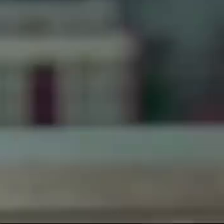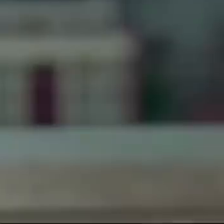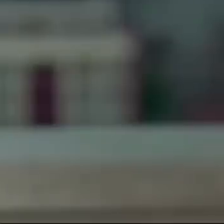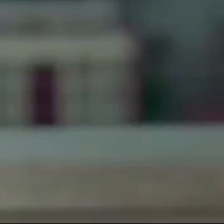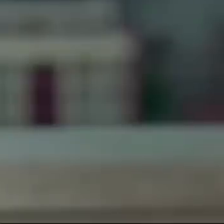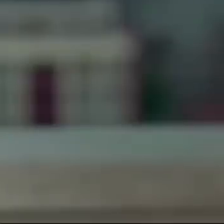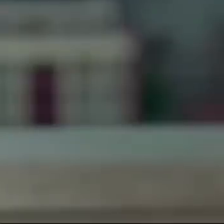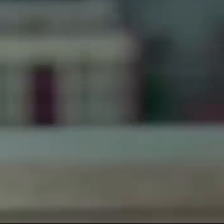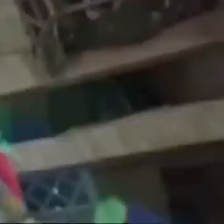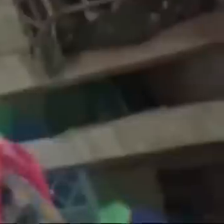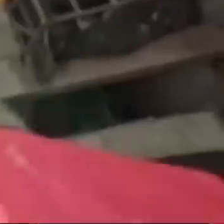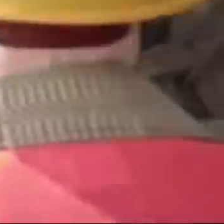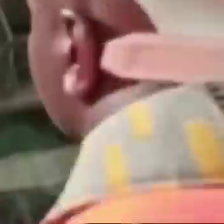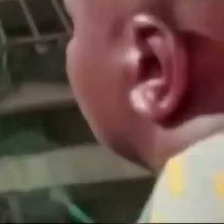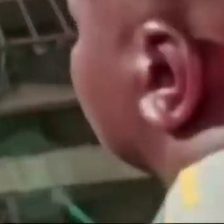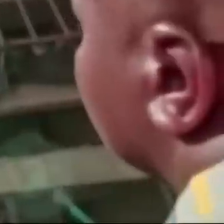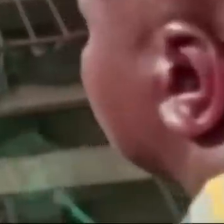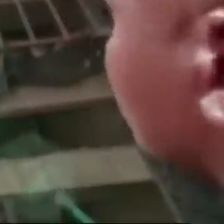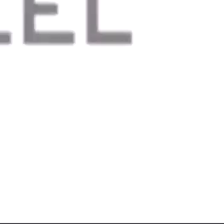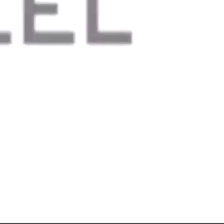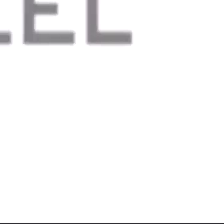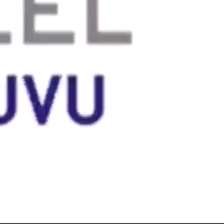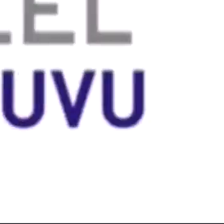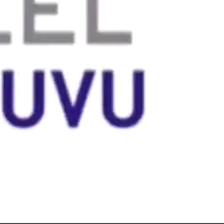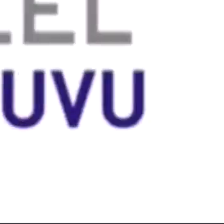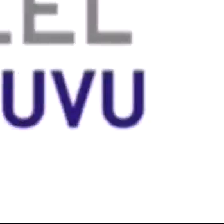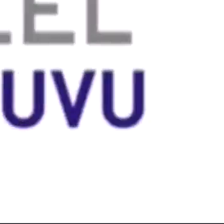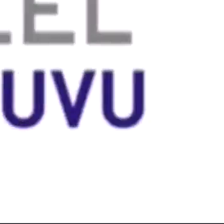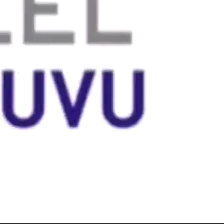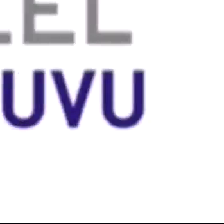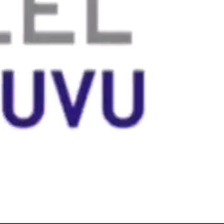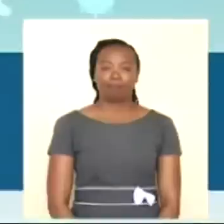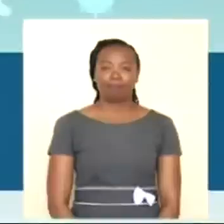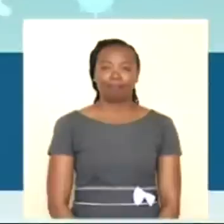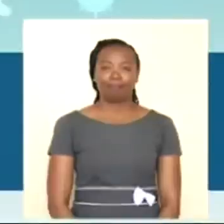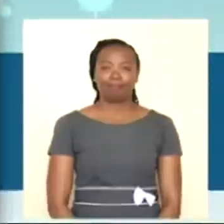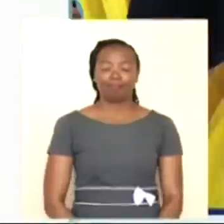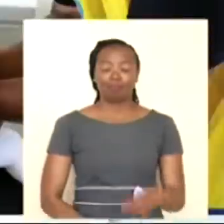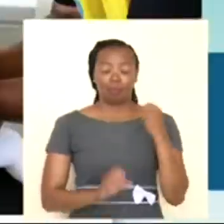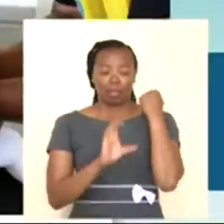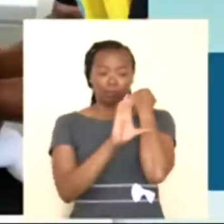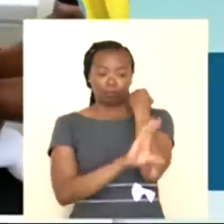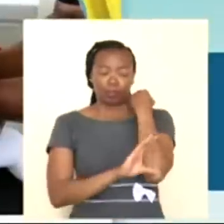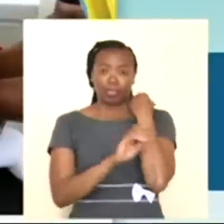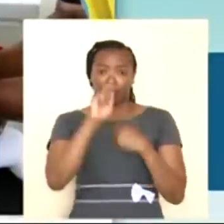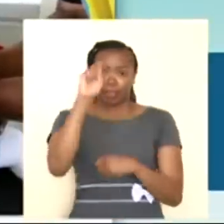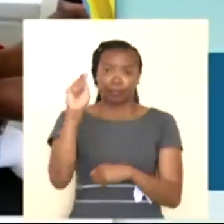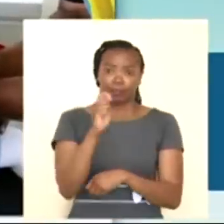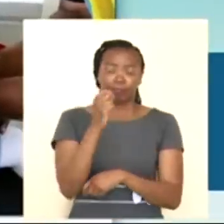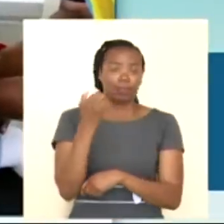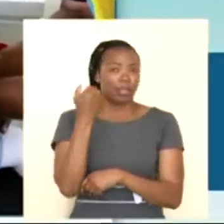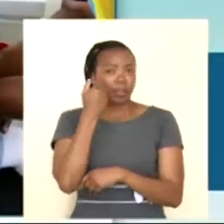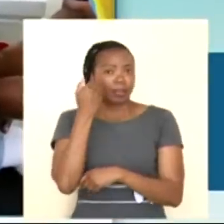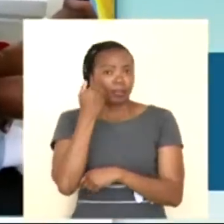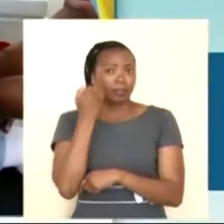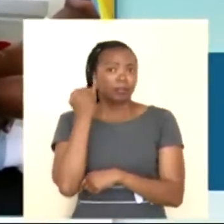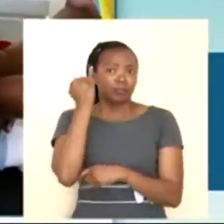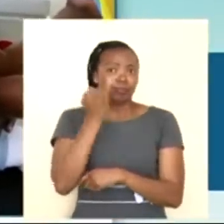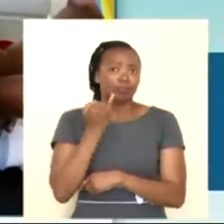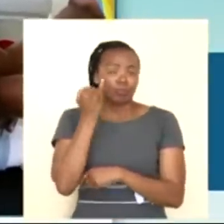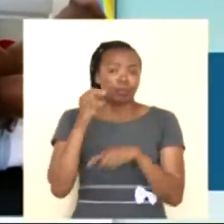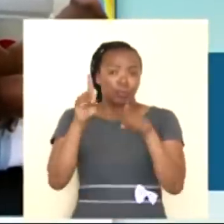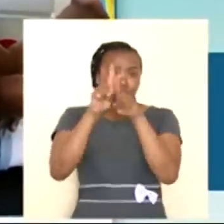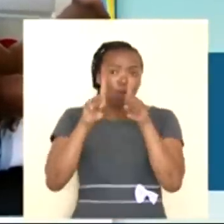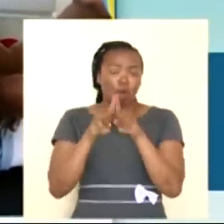zote tunatumianga chuma ya dosi. Doshi Steel. Chuma ya nguvu. Due to an increase of measles and rubella cases in